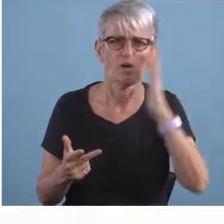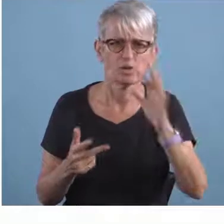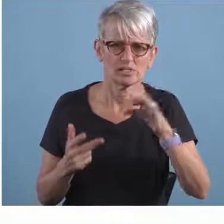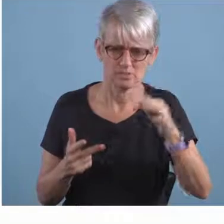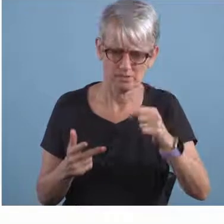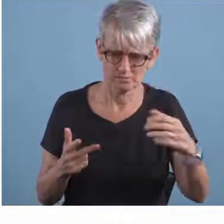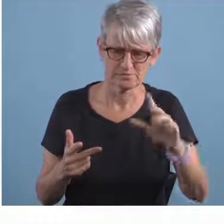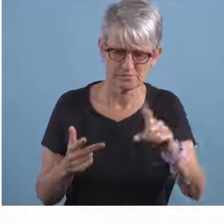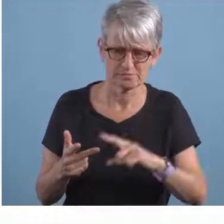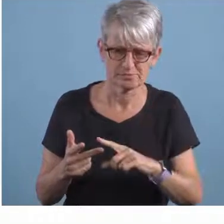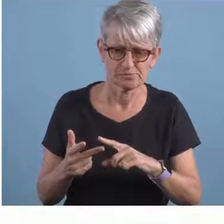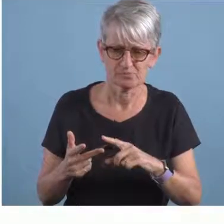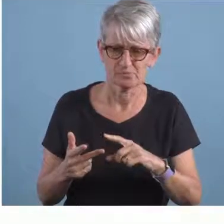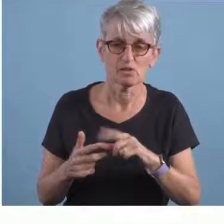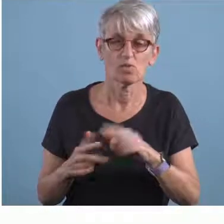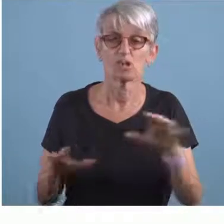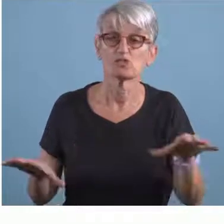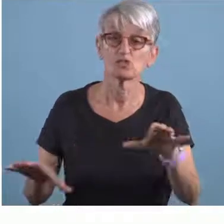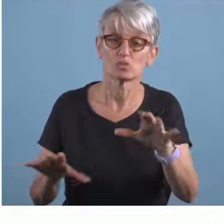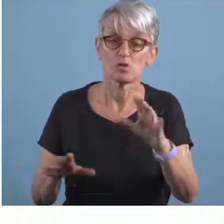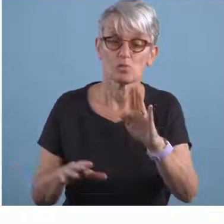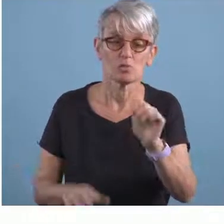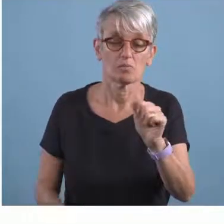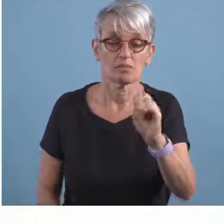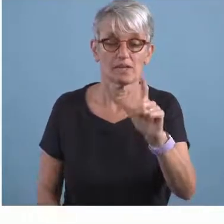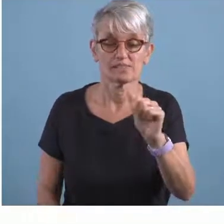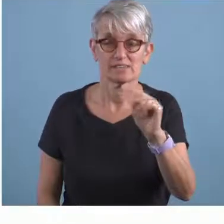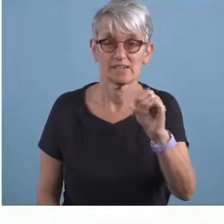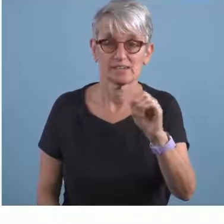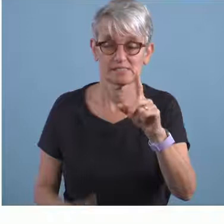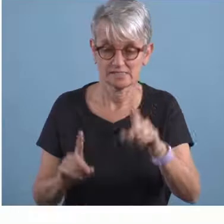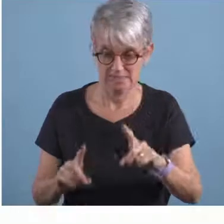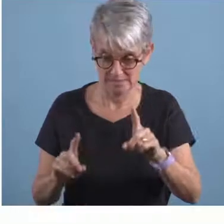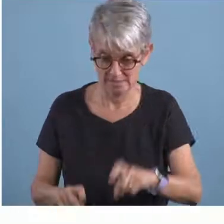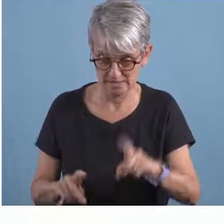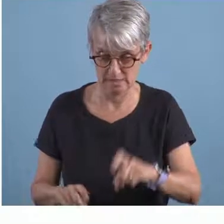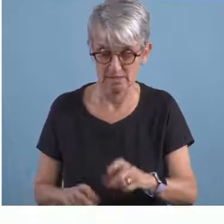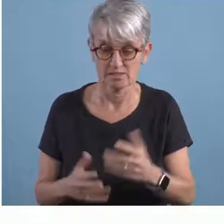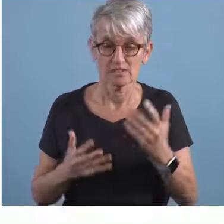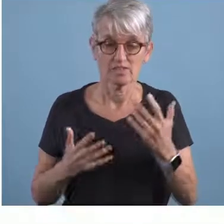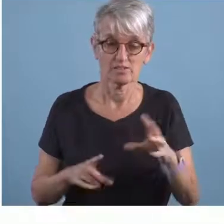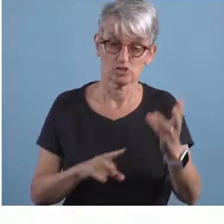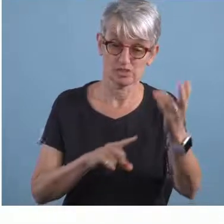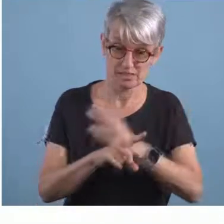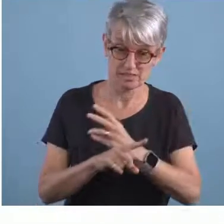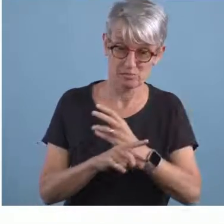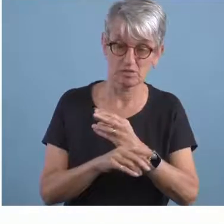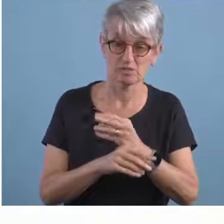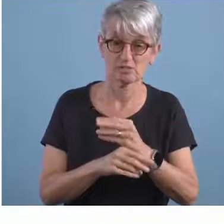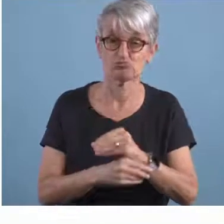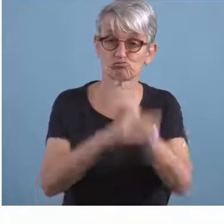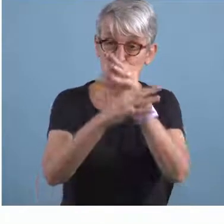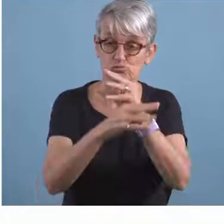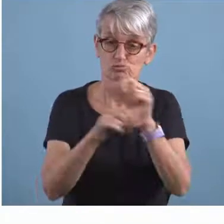minute. We do all of that baseline testing. We give them 6 months of treatment. Half those kids have 6 months of